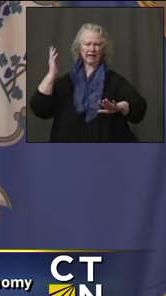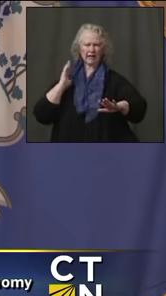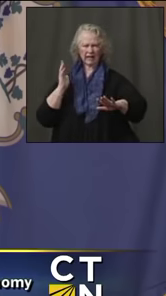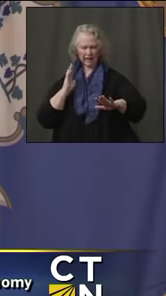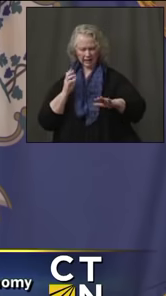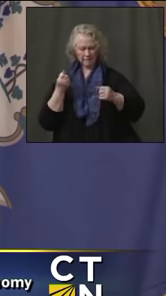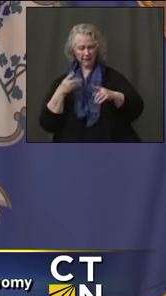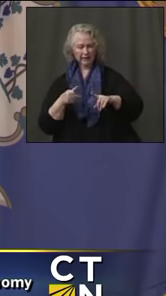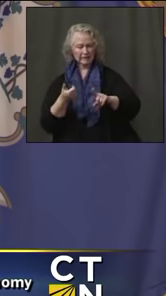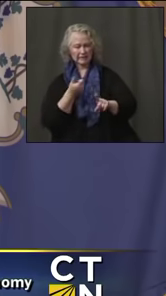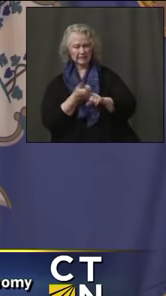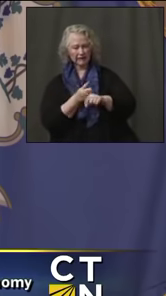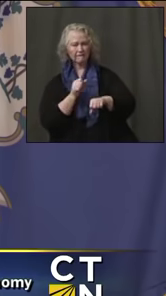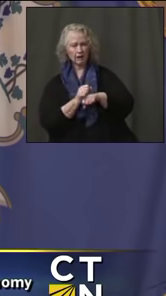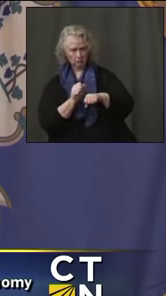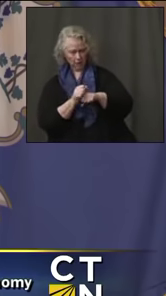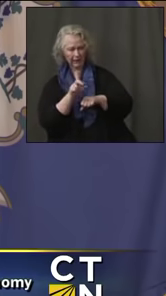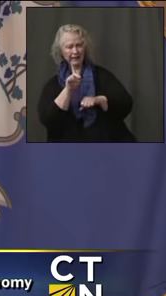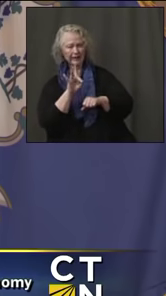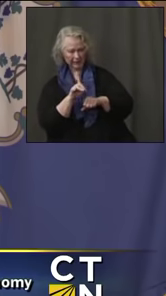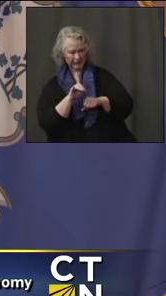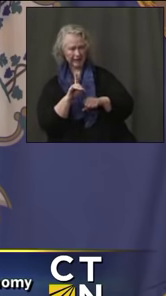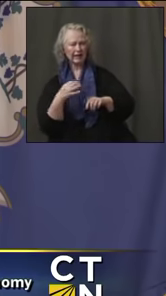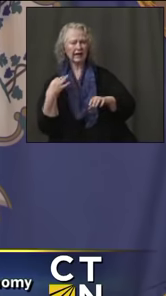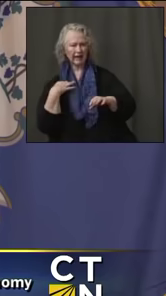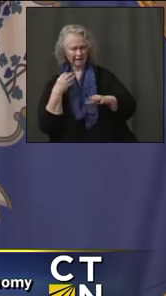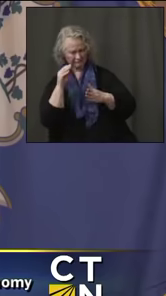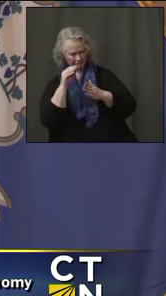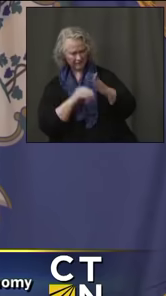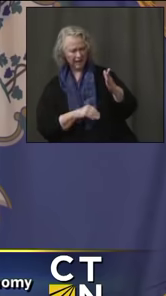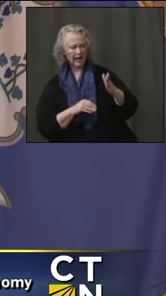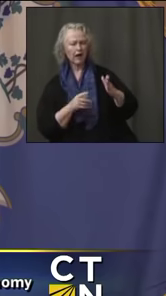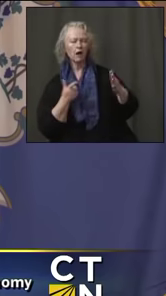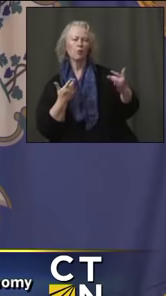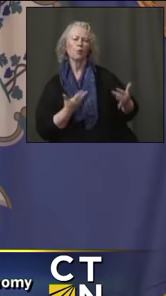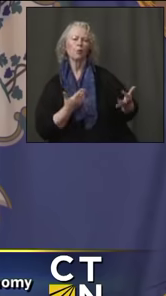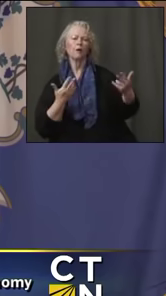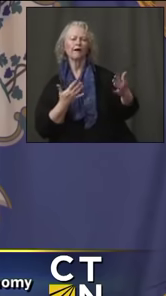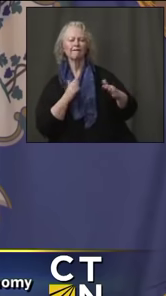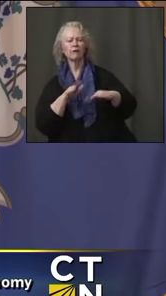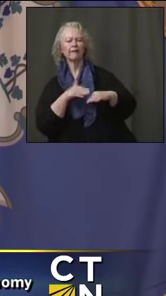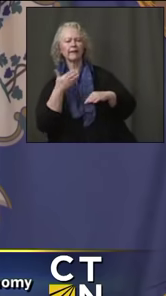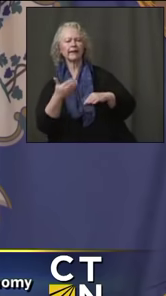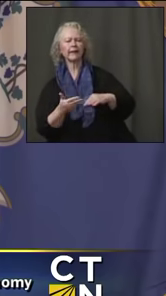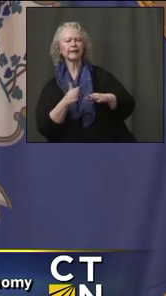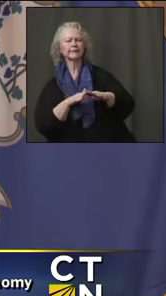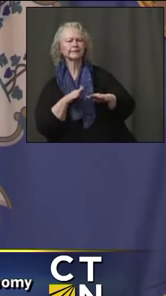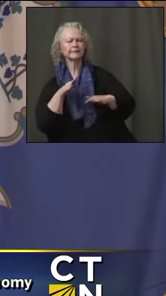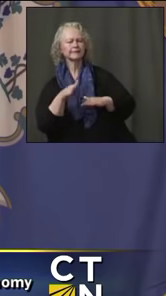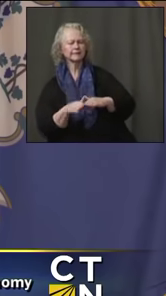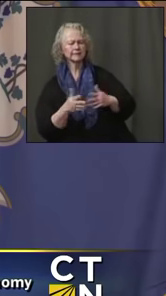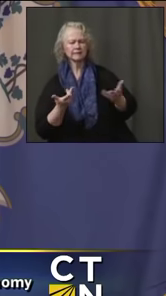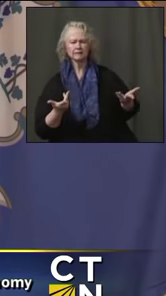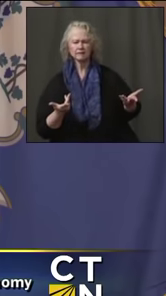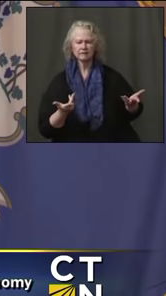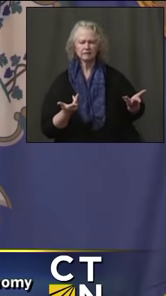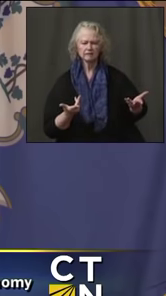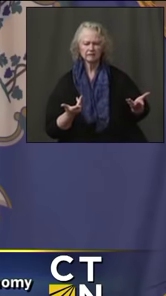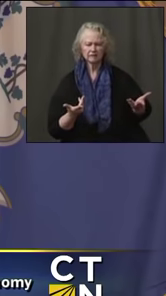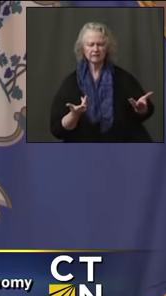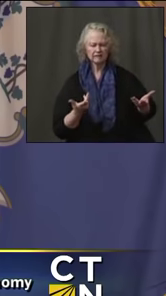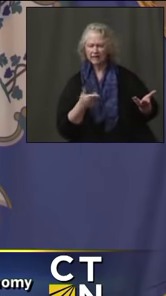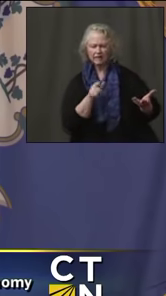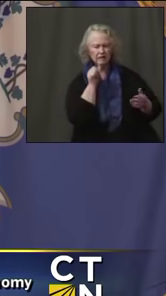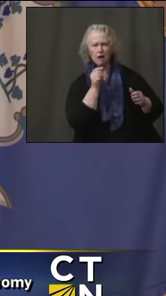of the self-employed had already applied. They'd already filled that part out, and they were waiting for the next step in the process, which they expected would be April